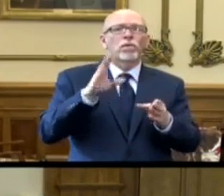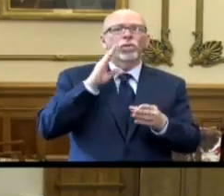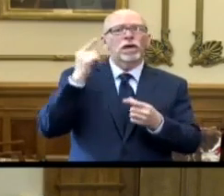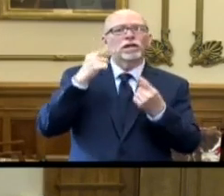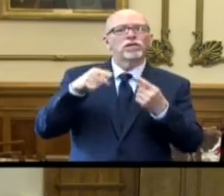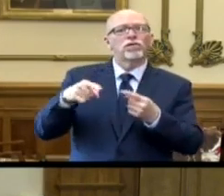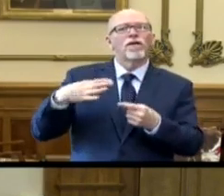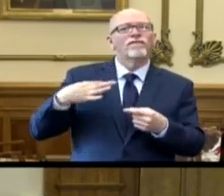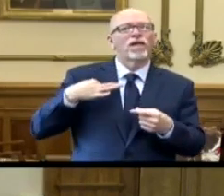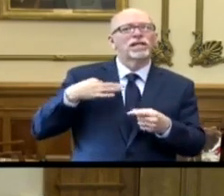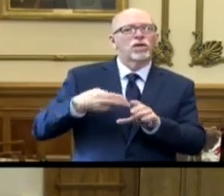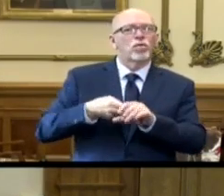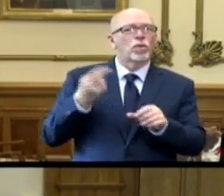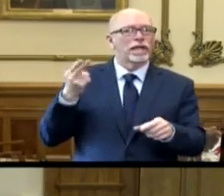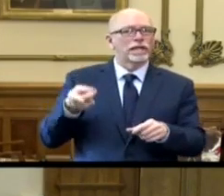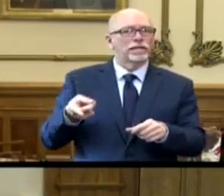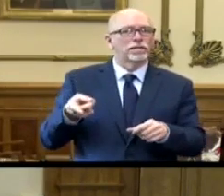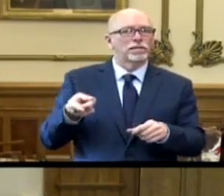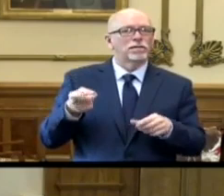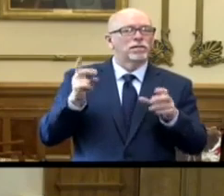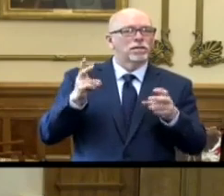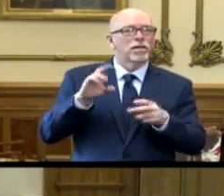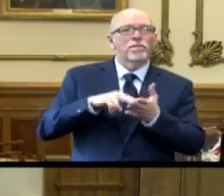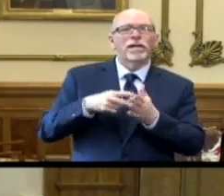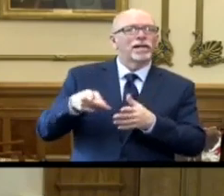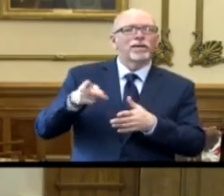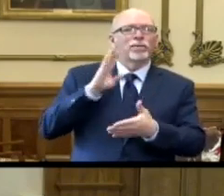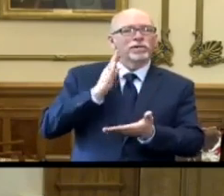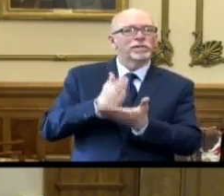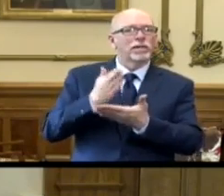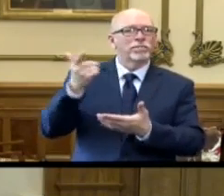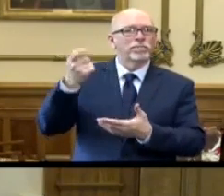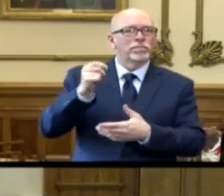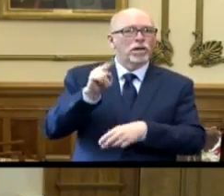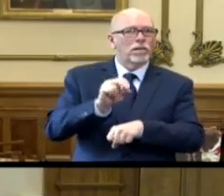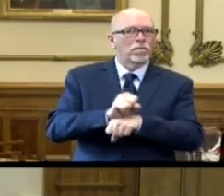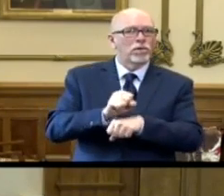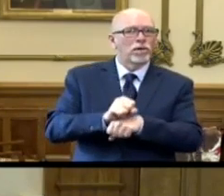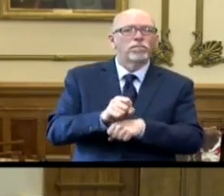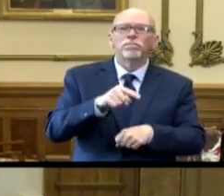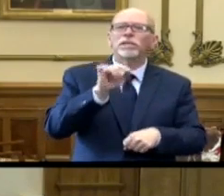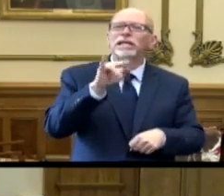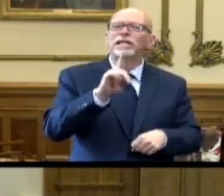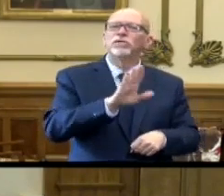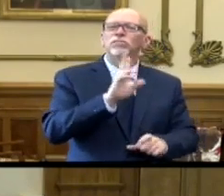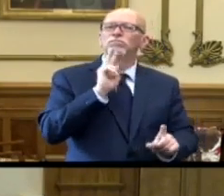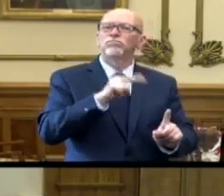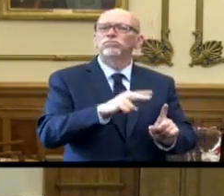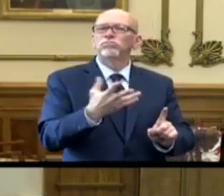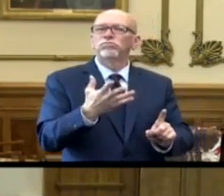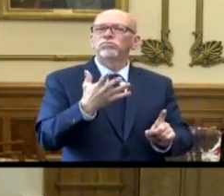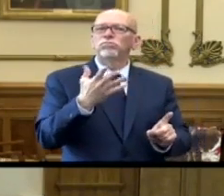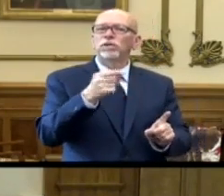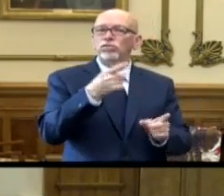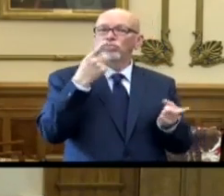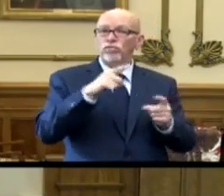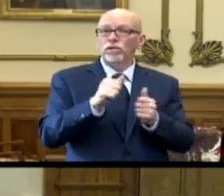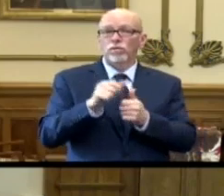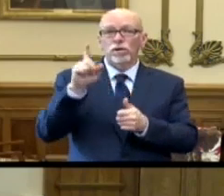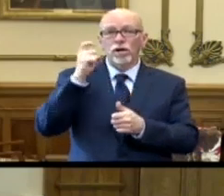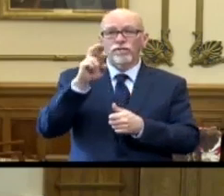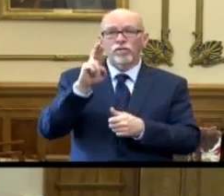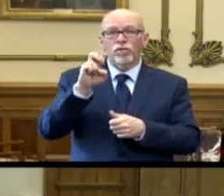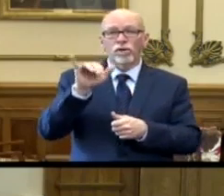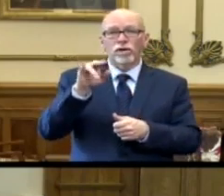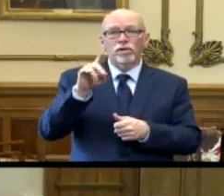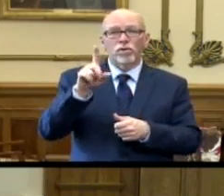considered a voluntary quit and thus ineligible to collect unemployment. What is Indiana's stance on that matter? And if you agree with Governor Reynolds,